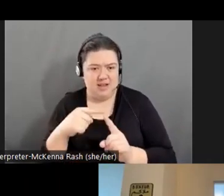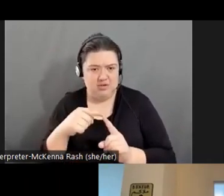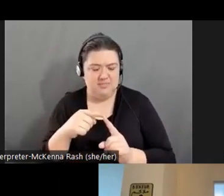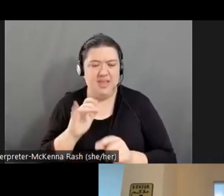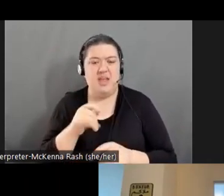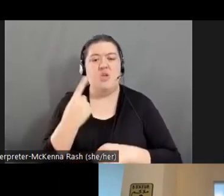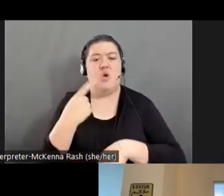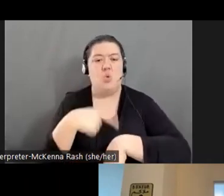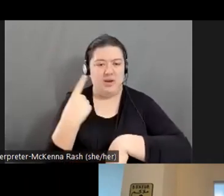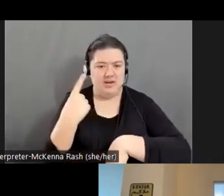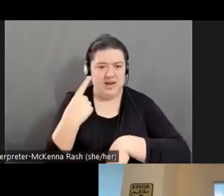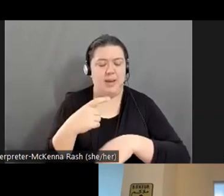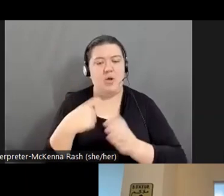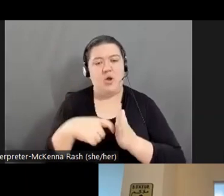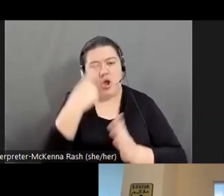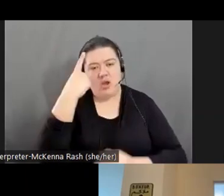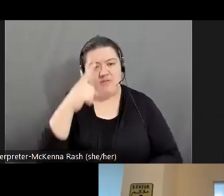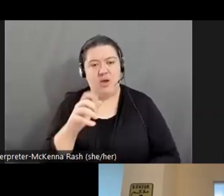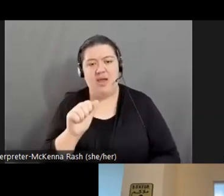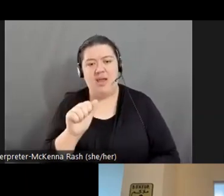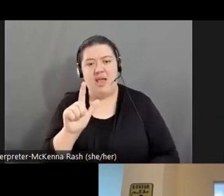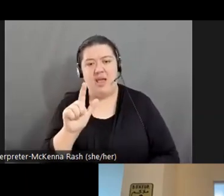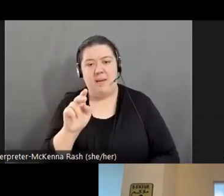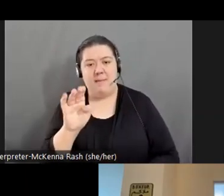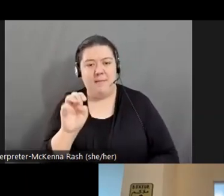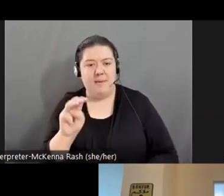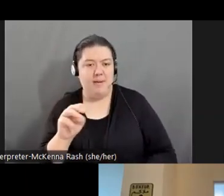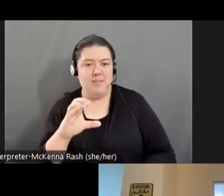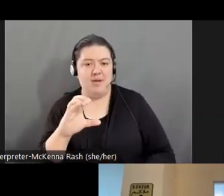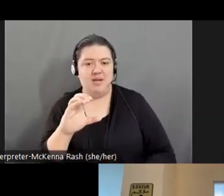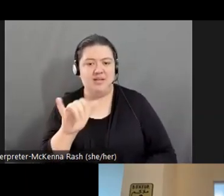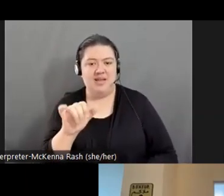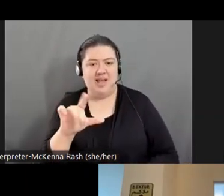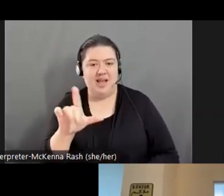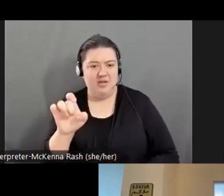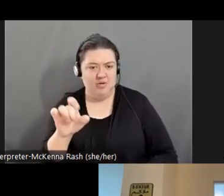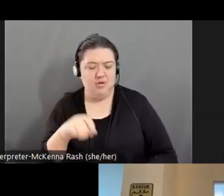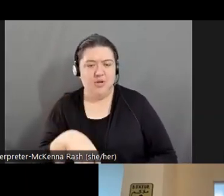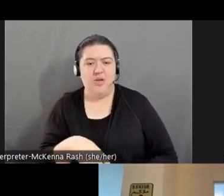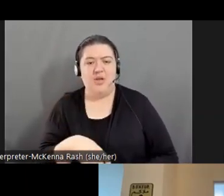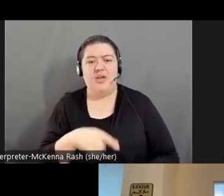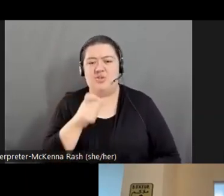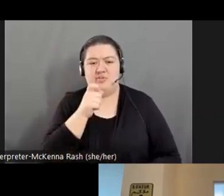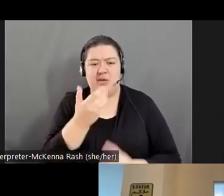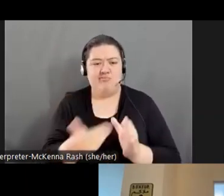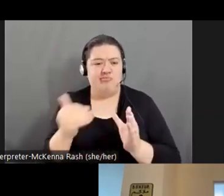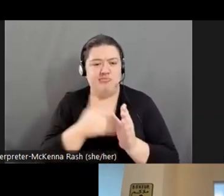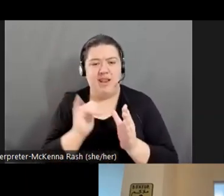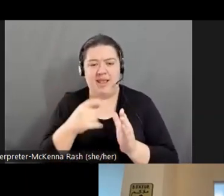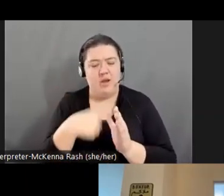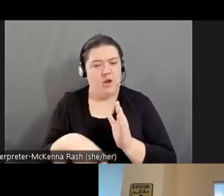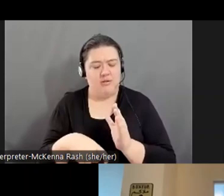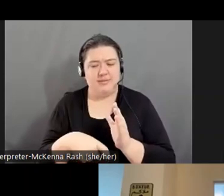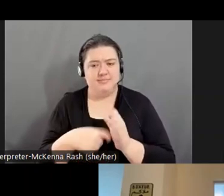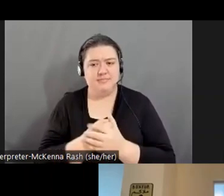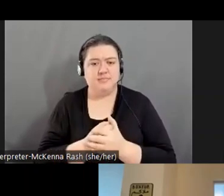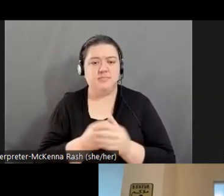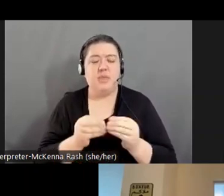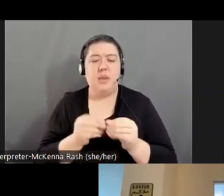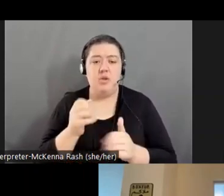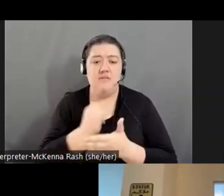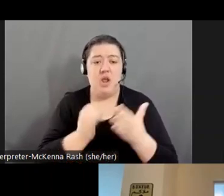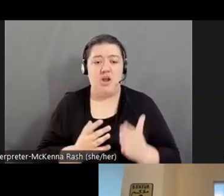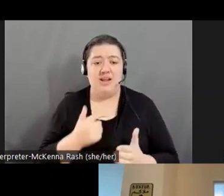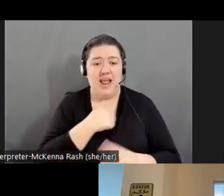album cycle, then you're not, as you said, you're not repeating that cost. Most of the artists that I work